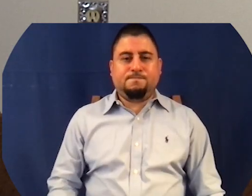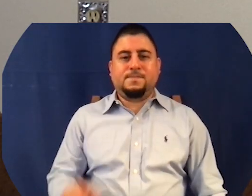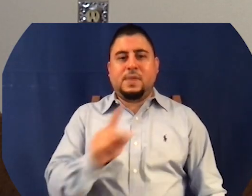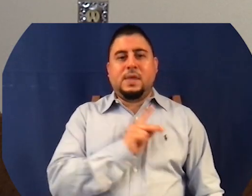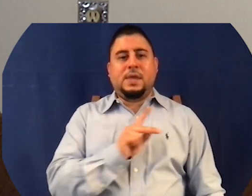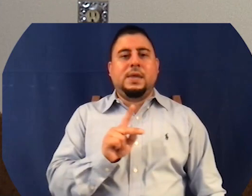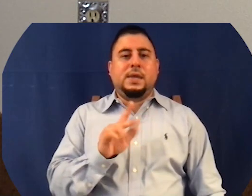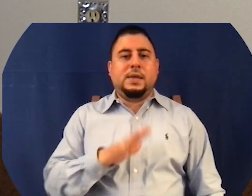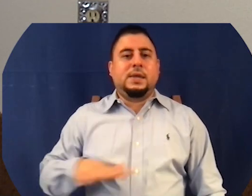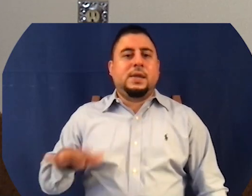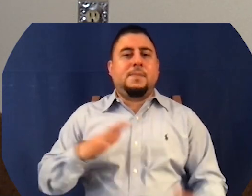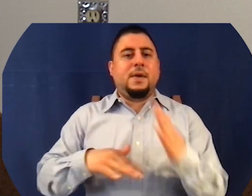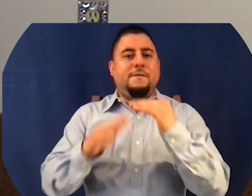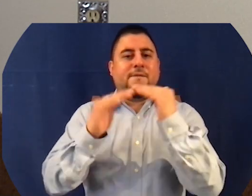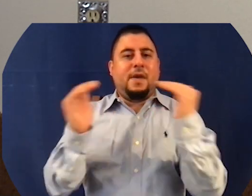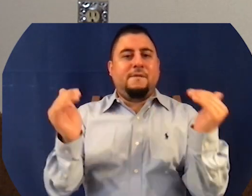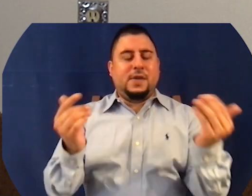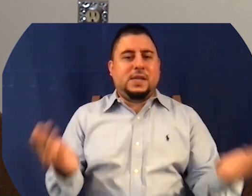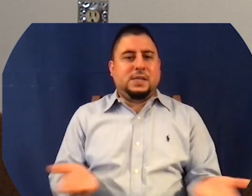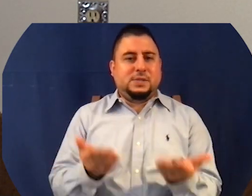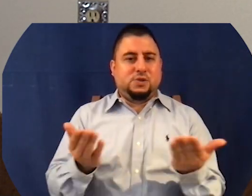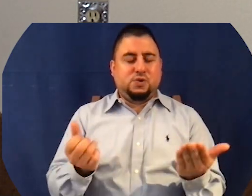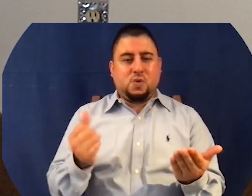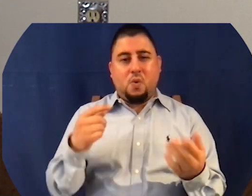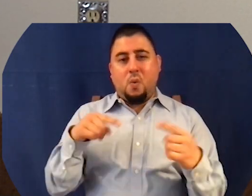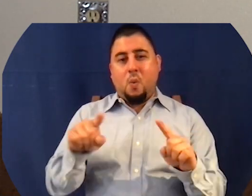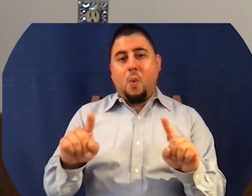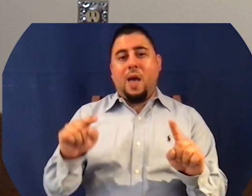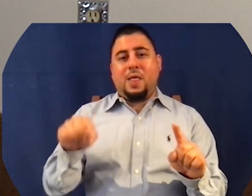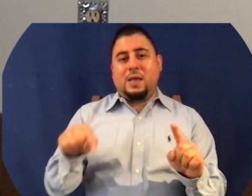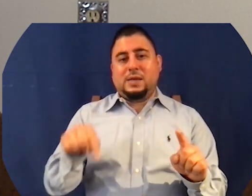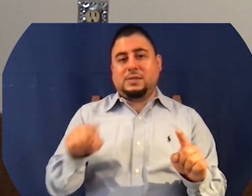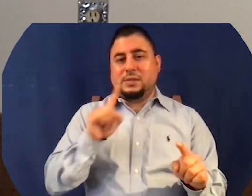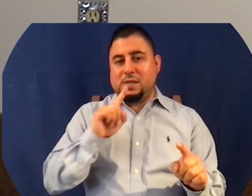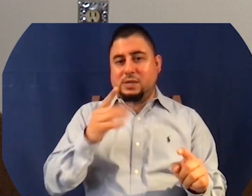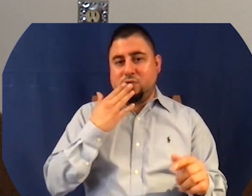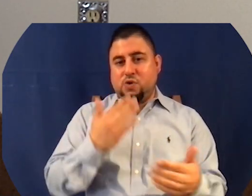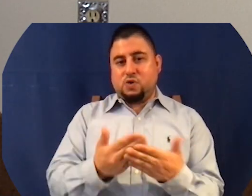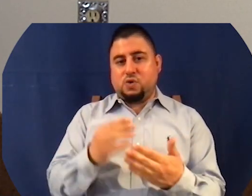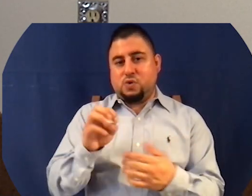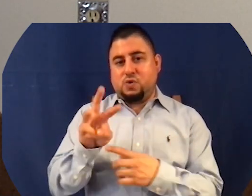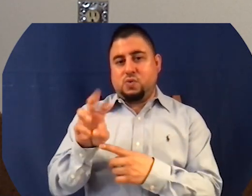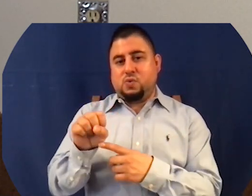The kingdom of heaven is at hand. And while this is good news,